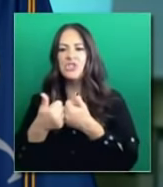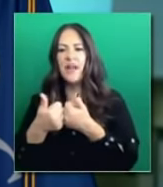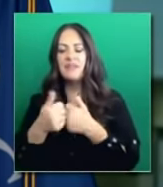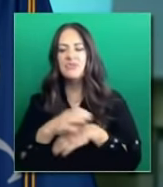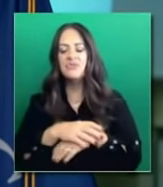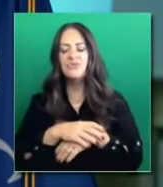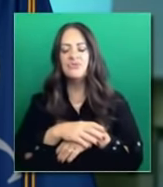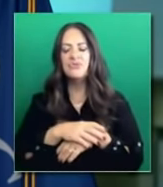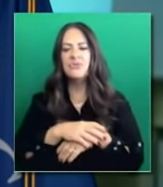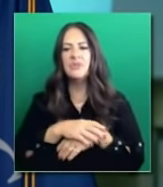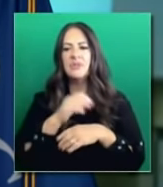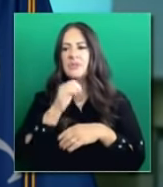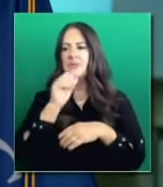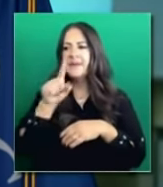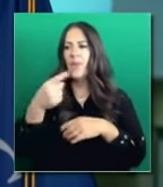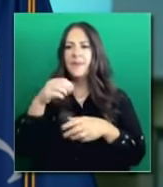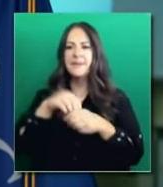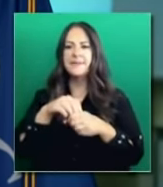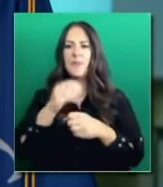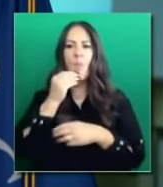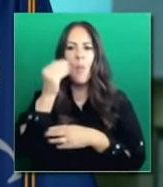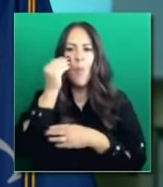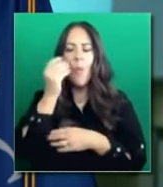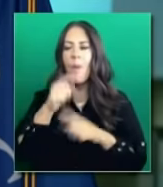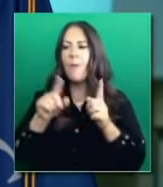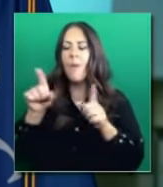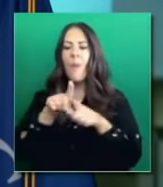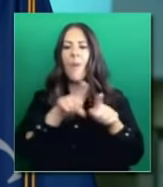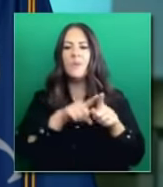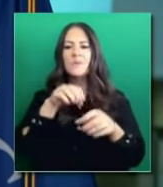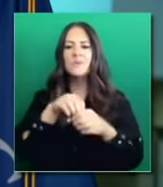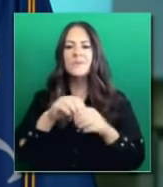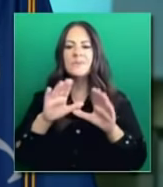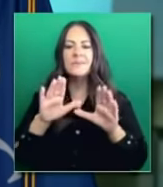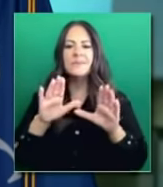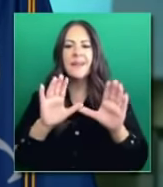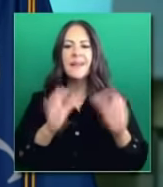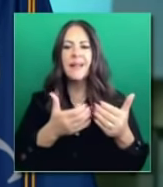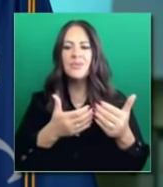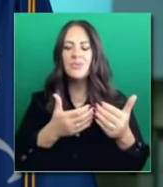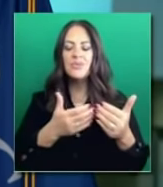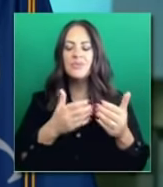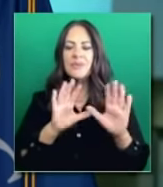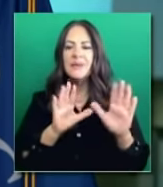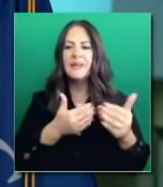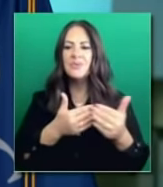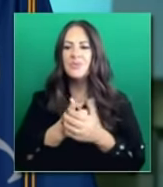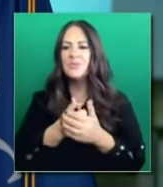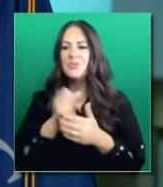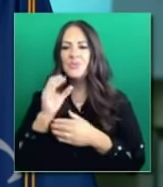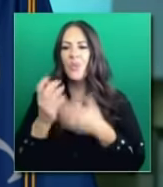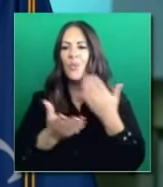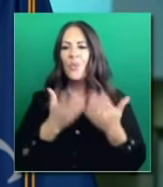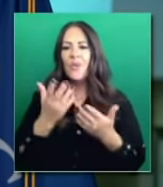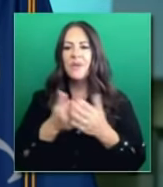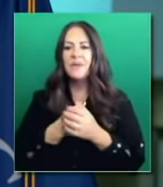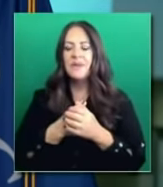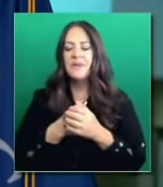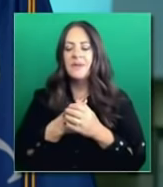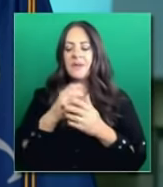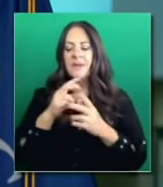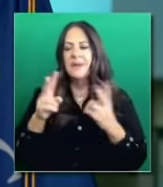so in many ways, there are advantages and disadvantages. We're all learning at scale now, but clearly there